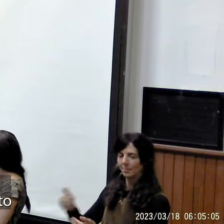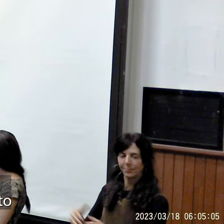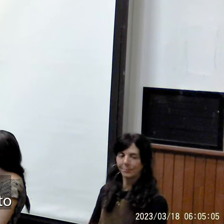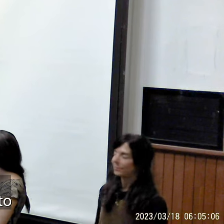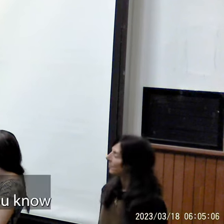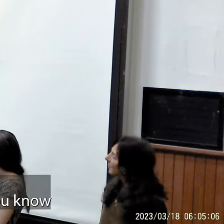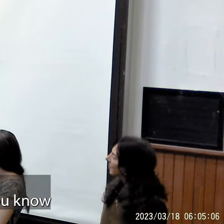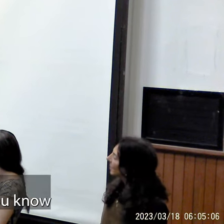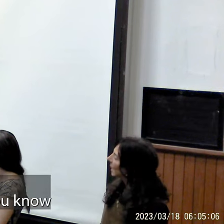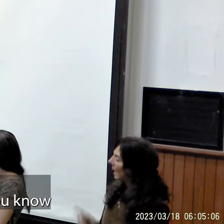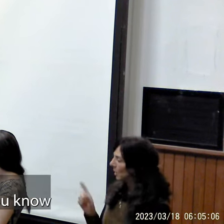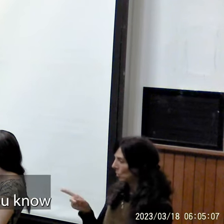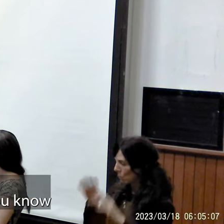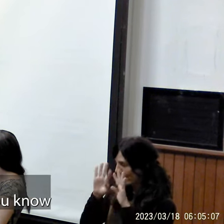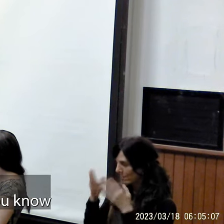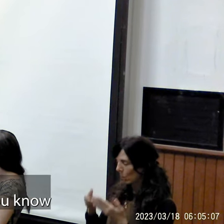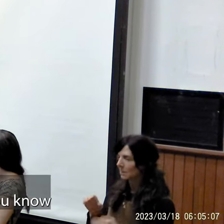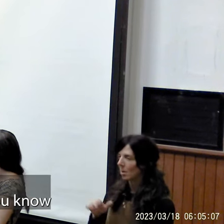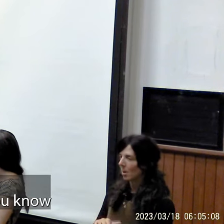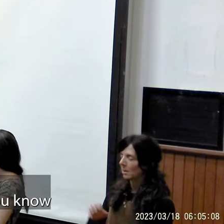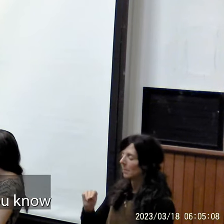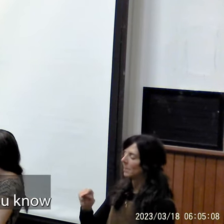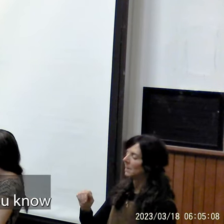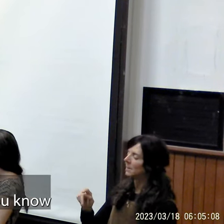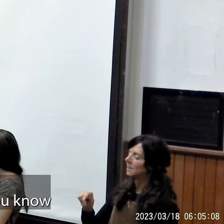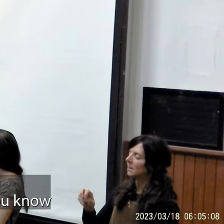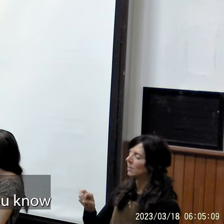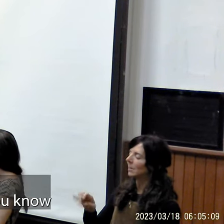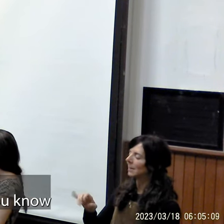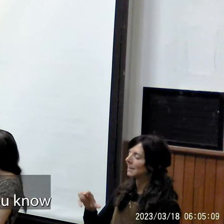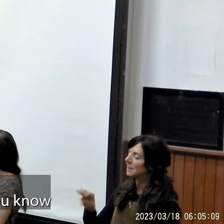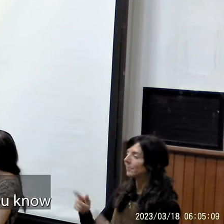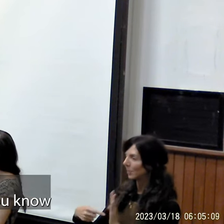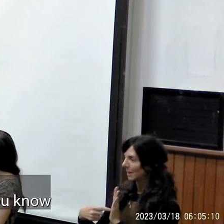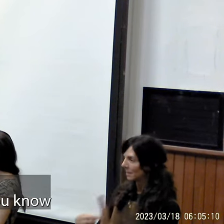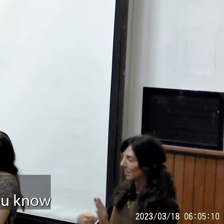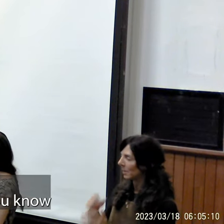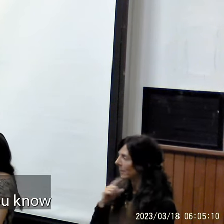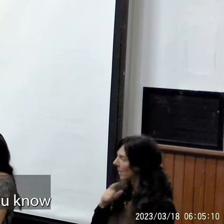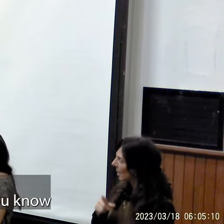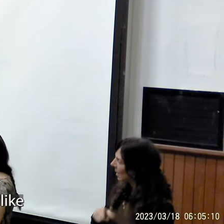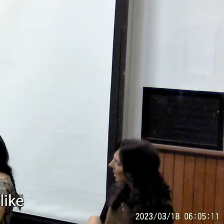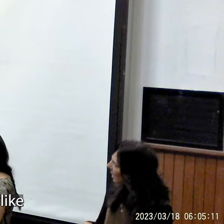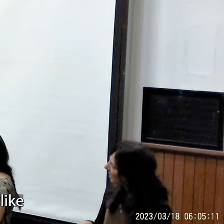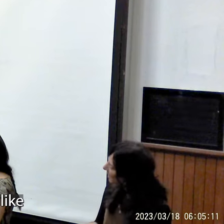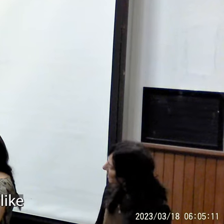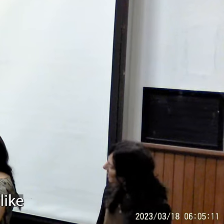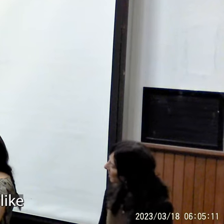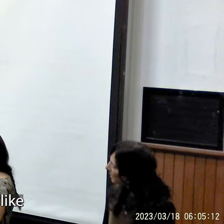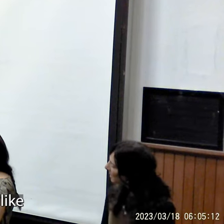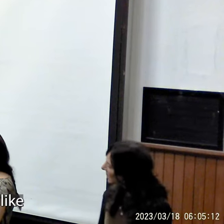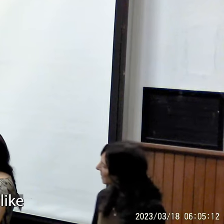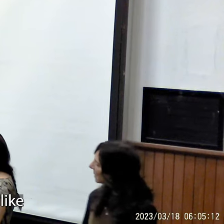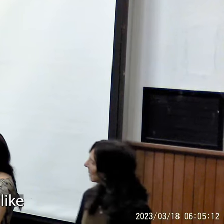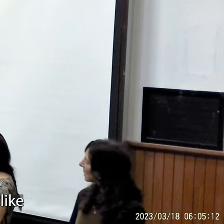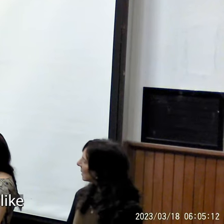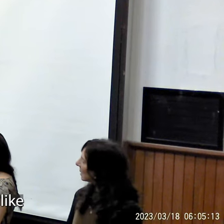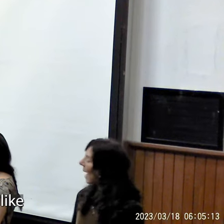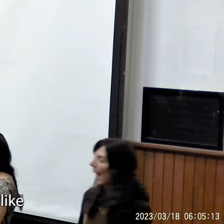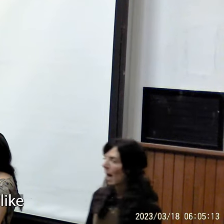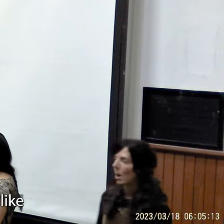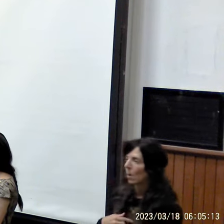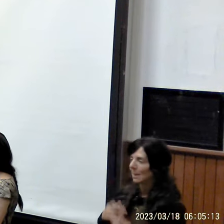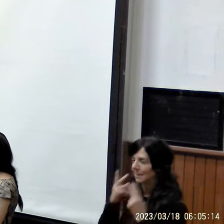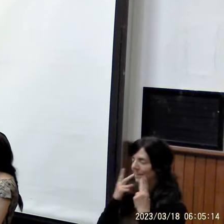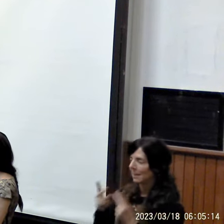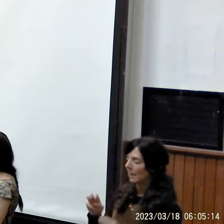particularly focus on the materialism and but for example, for us, we probably, the way we think about media was